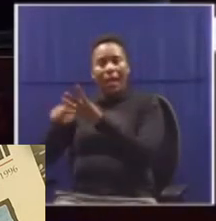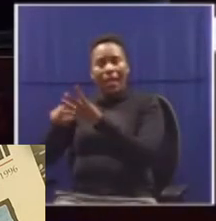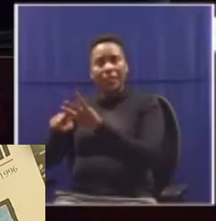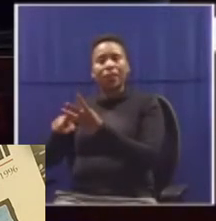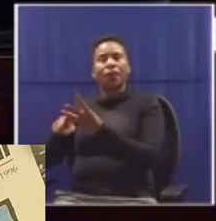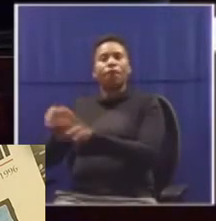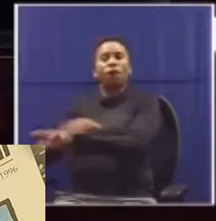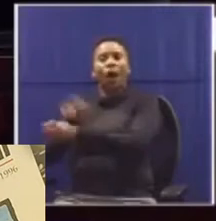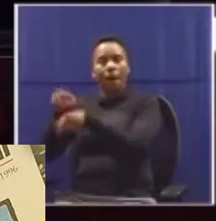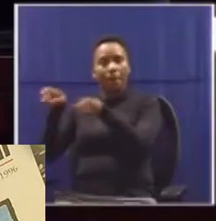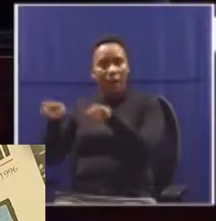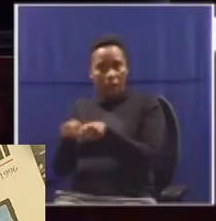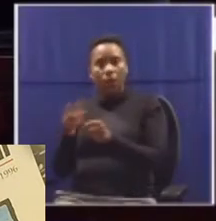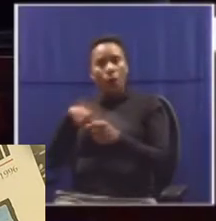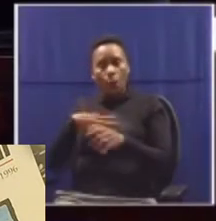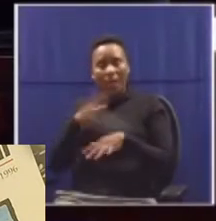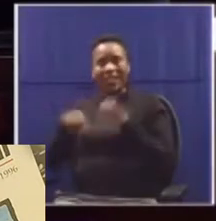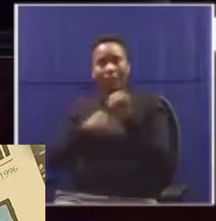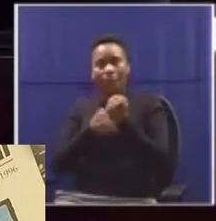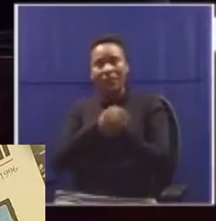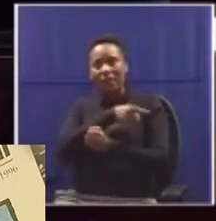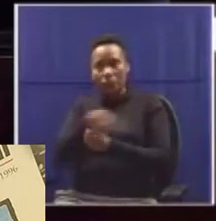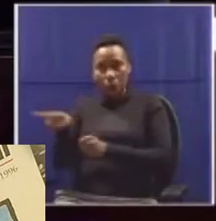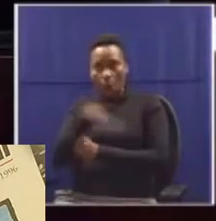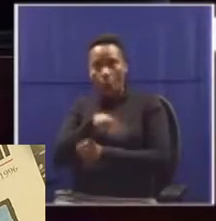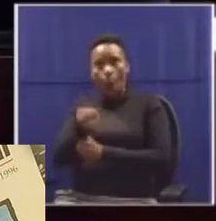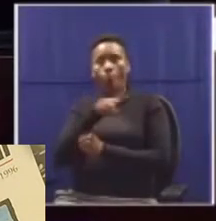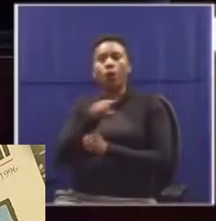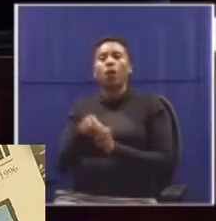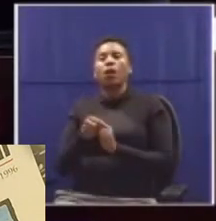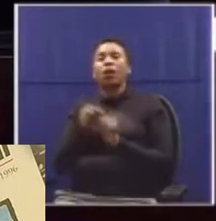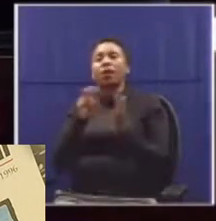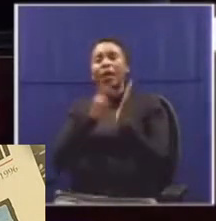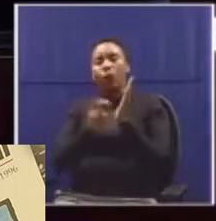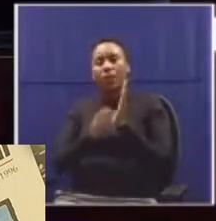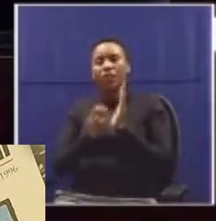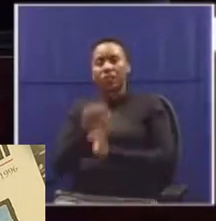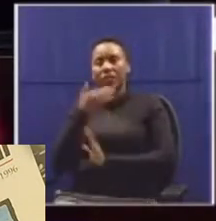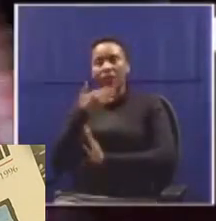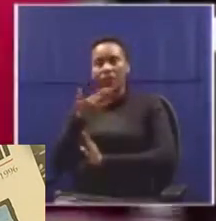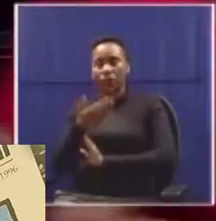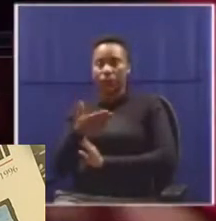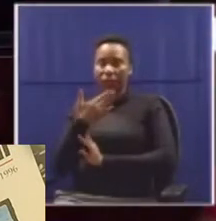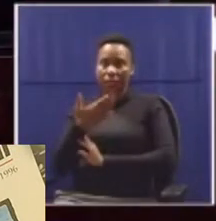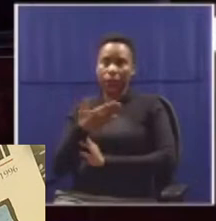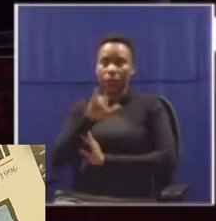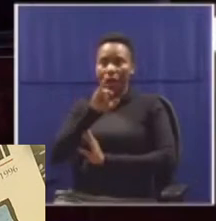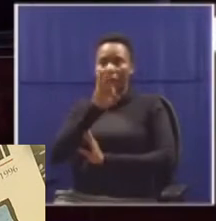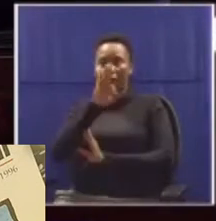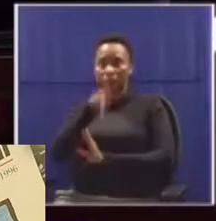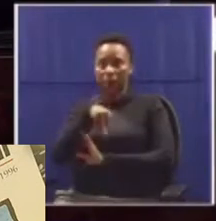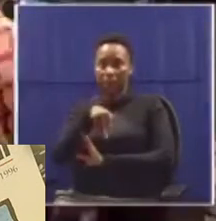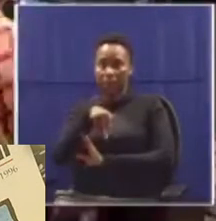therefore chairperson we are in support of all these regulations thank you thank you the ifp